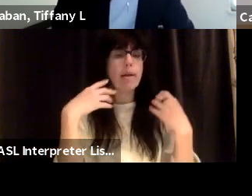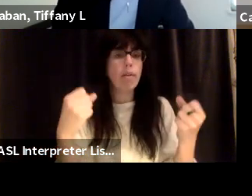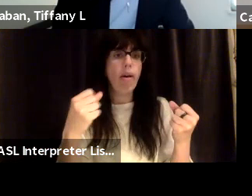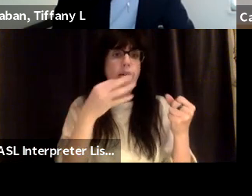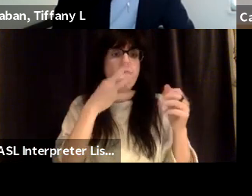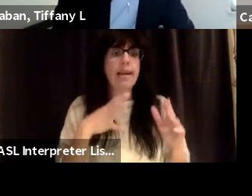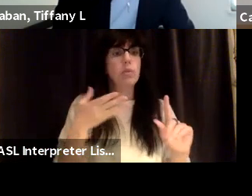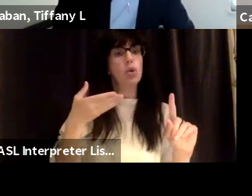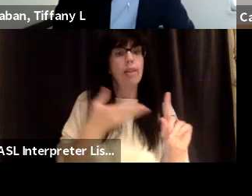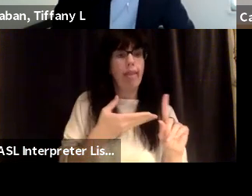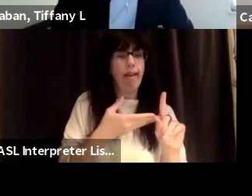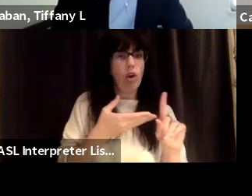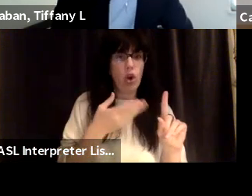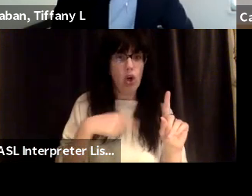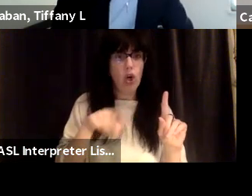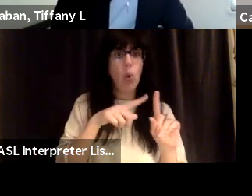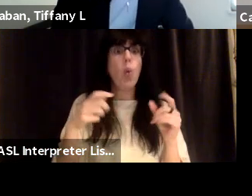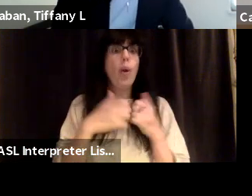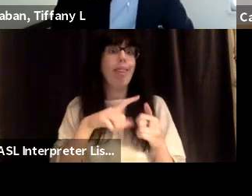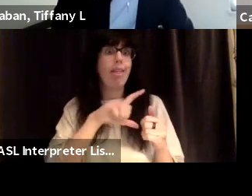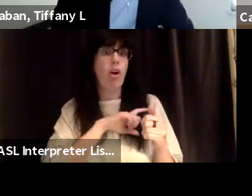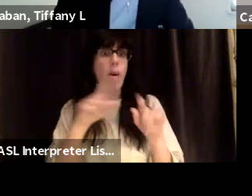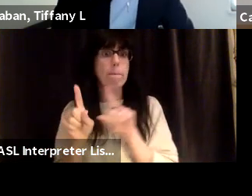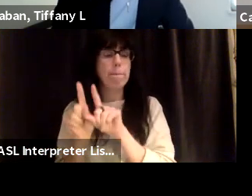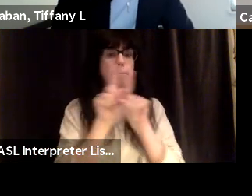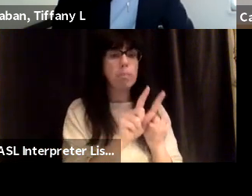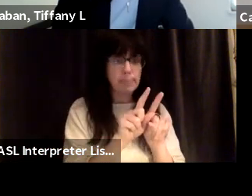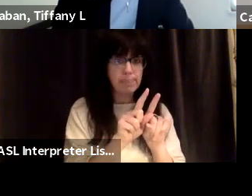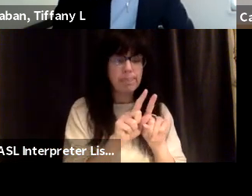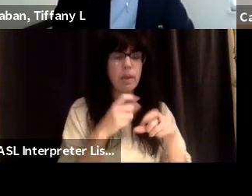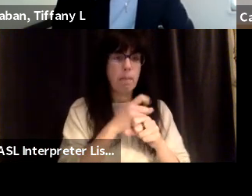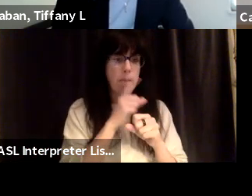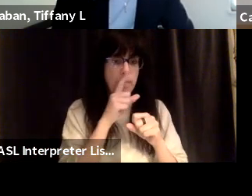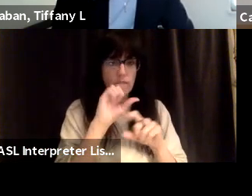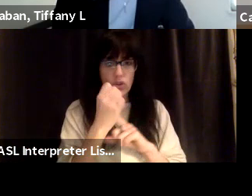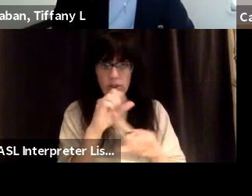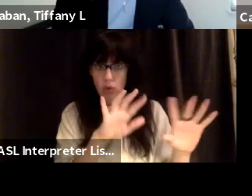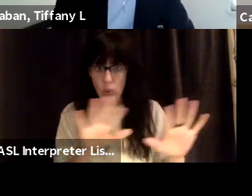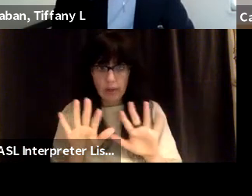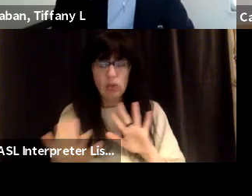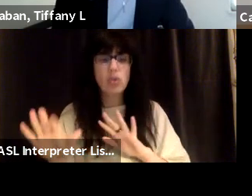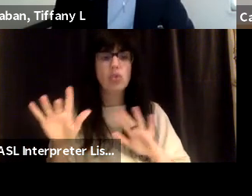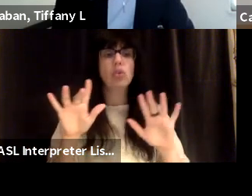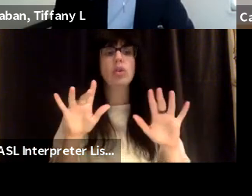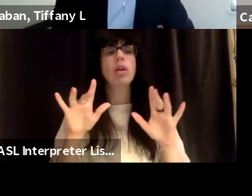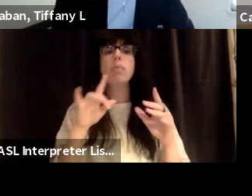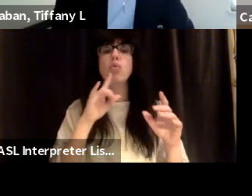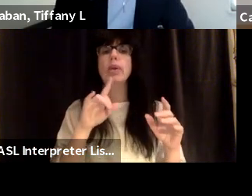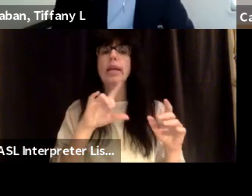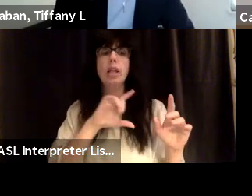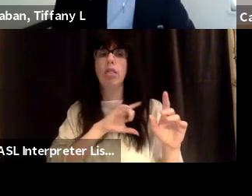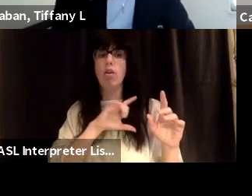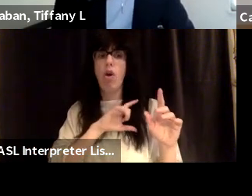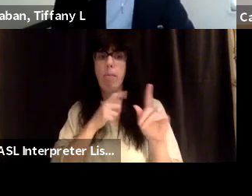the cop. The police officer is there for making sure the situation doesn't get out of hand, but they follow the lead of